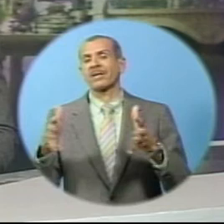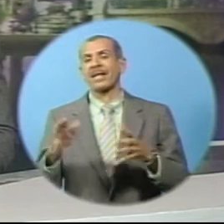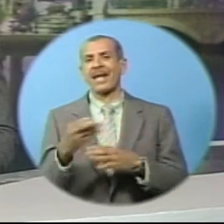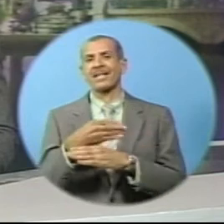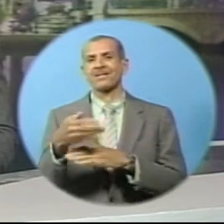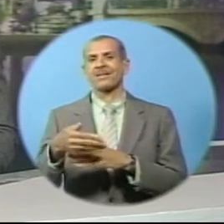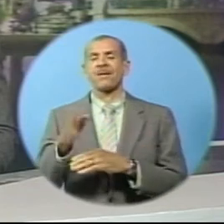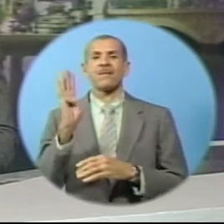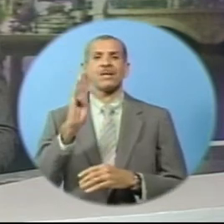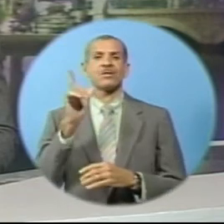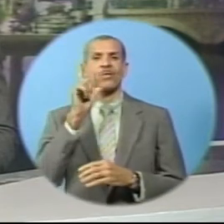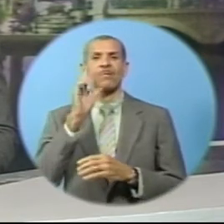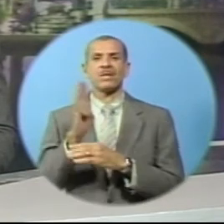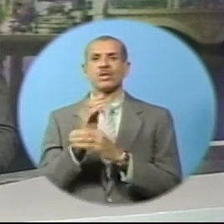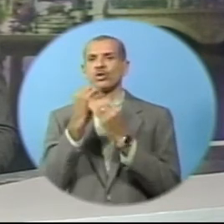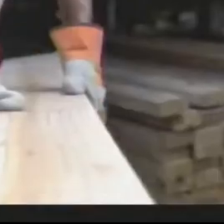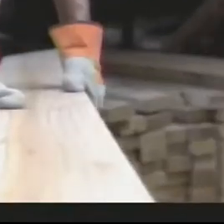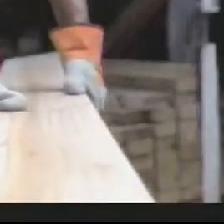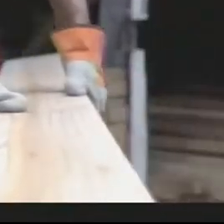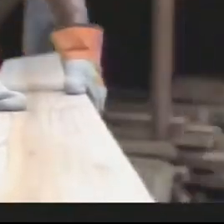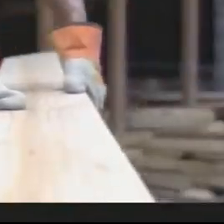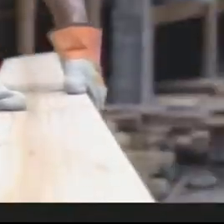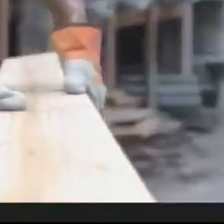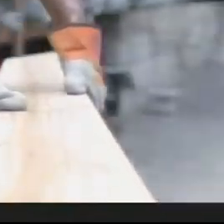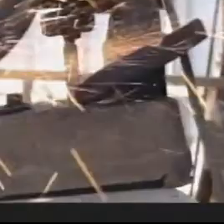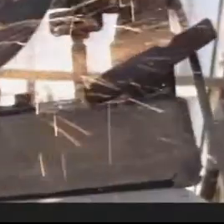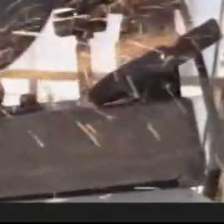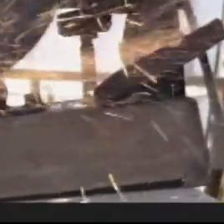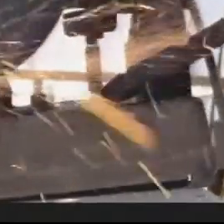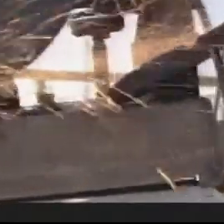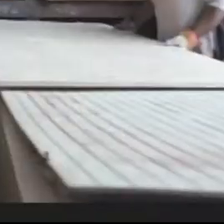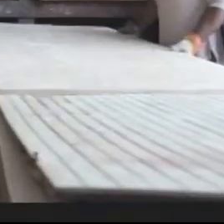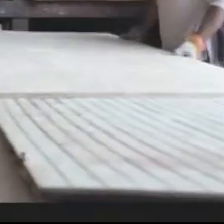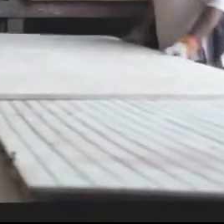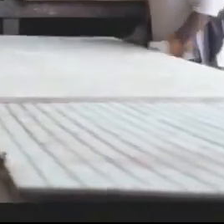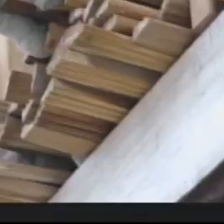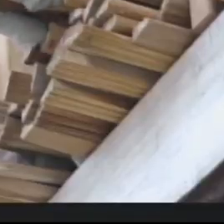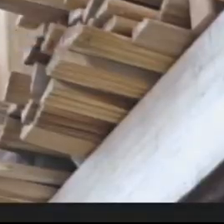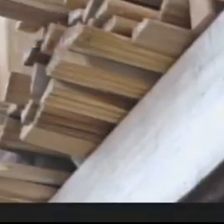back with the business report. We are builders. We build from foundation